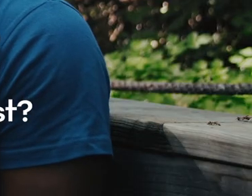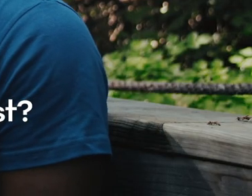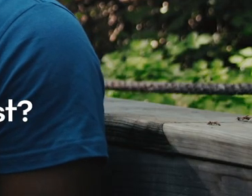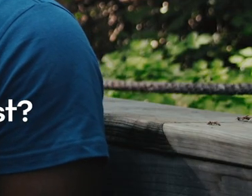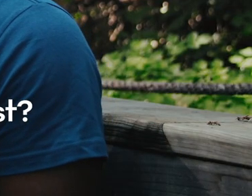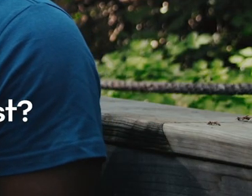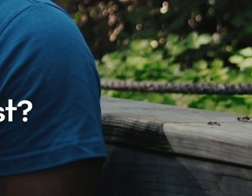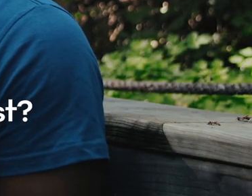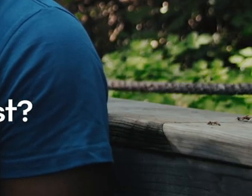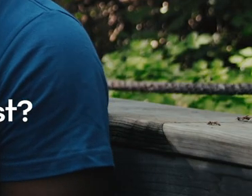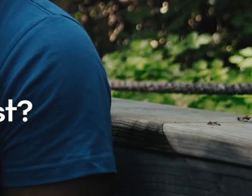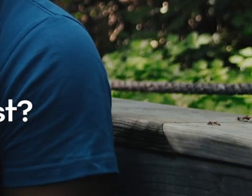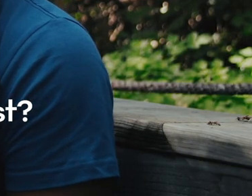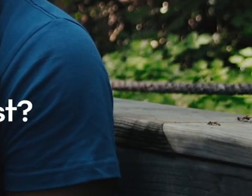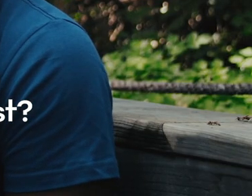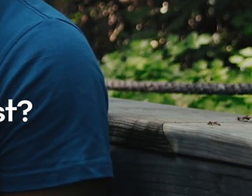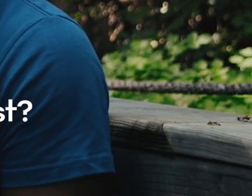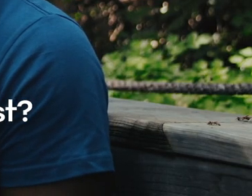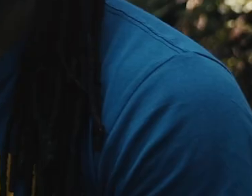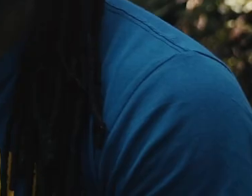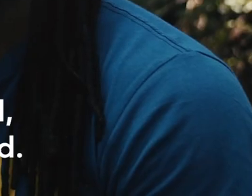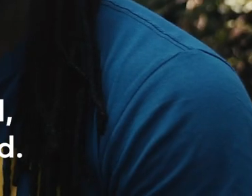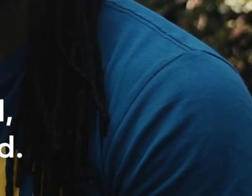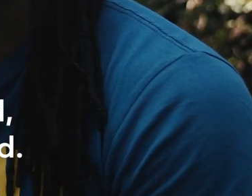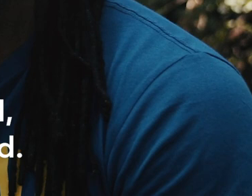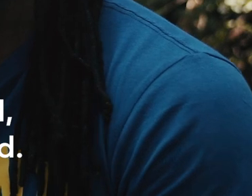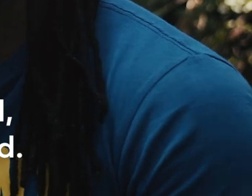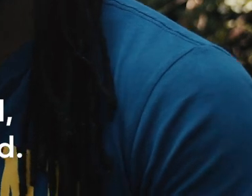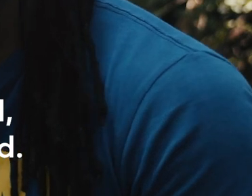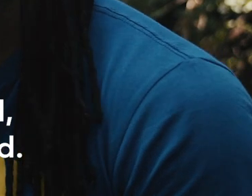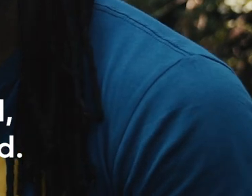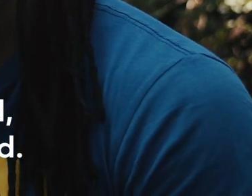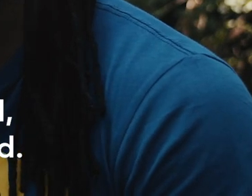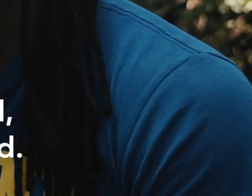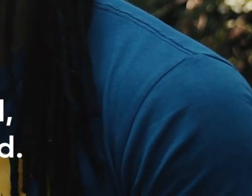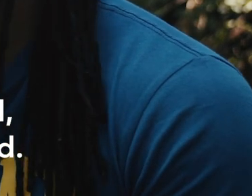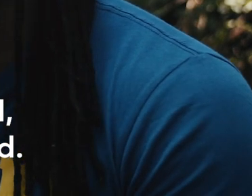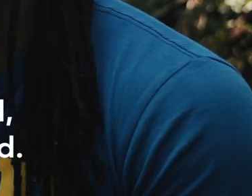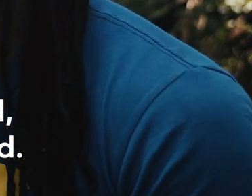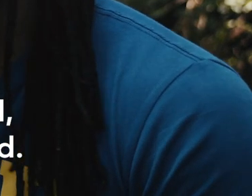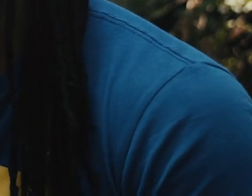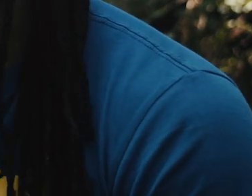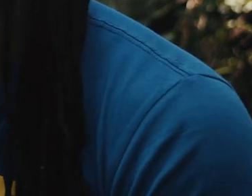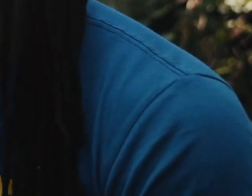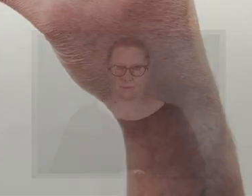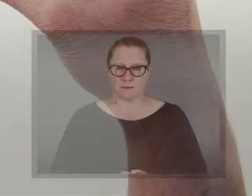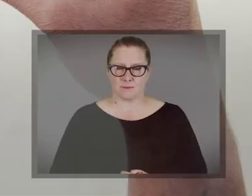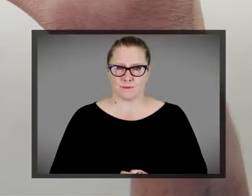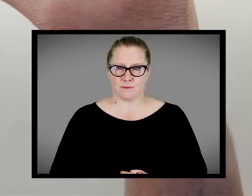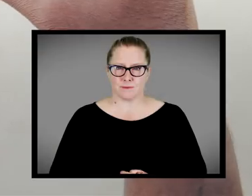Am I black first or deaf first? When George Floyd died, it was like my brother died.